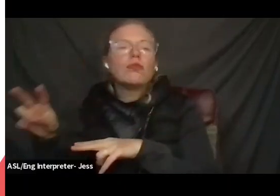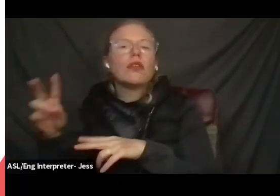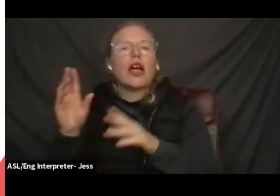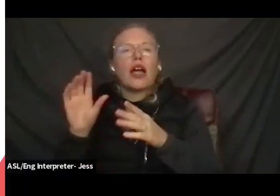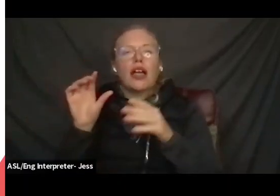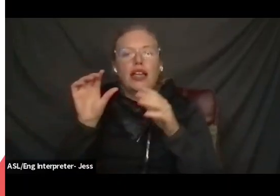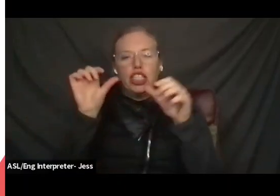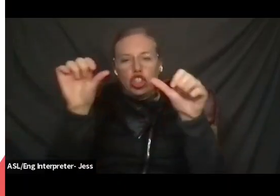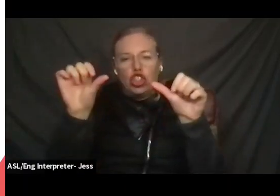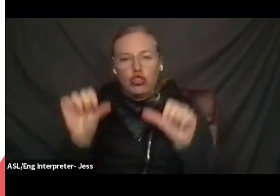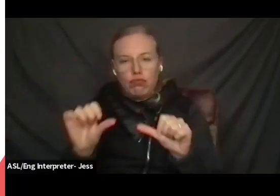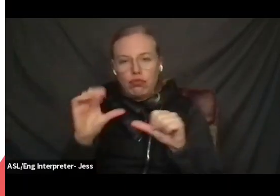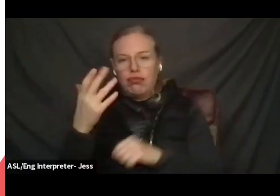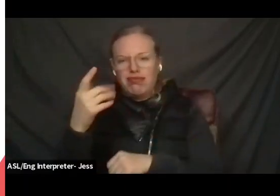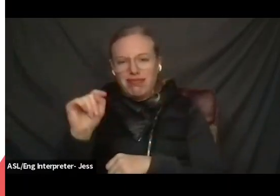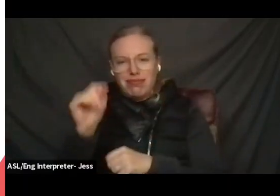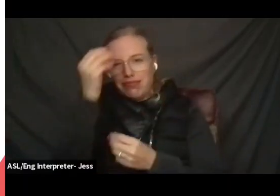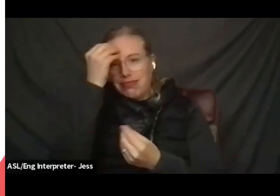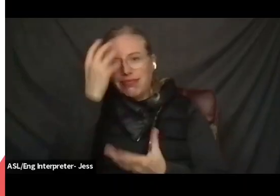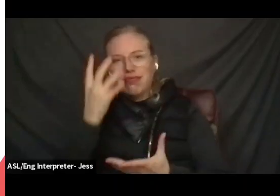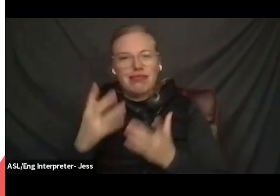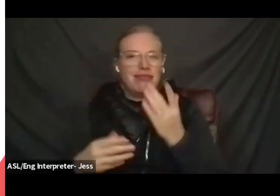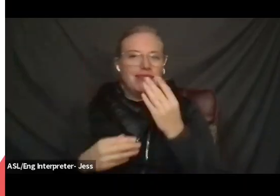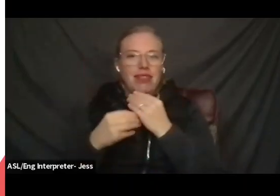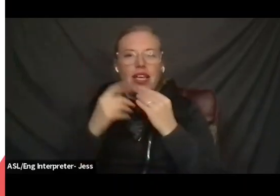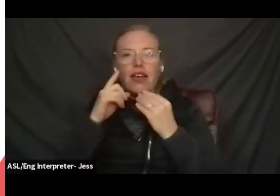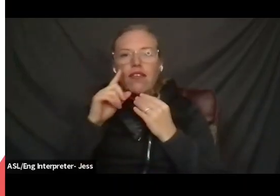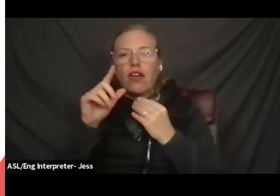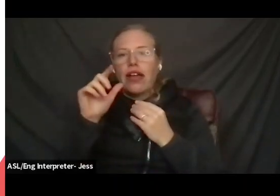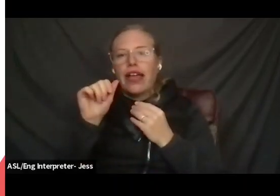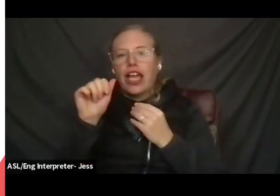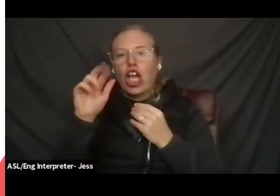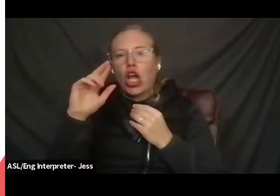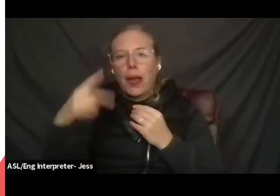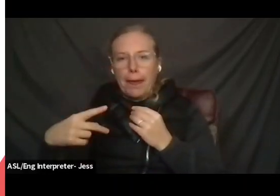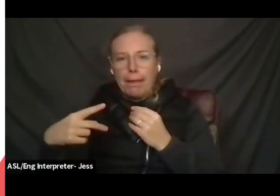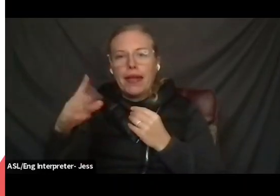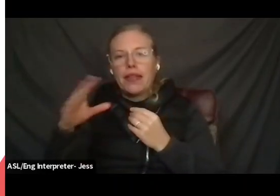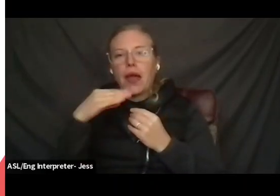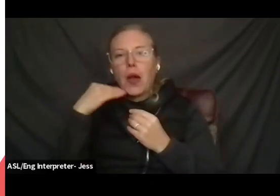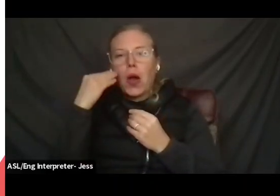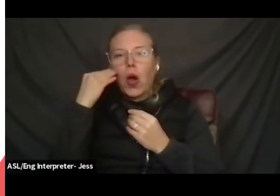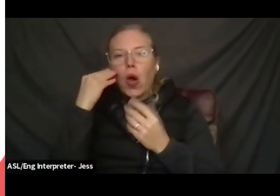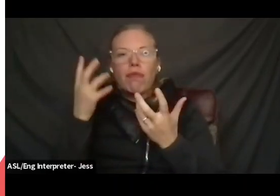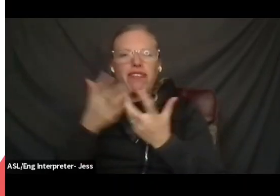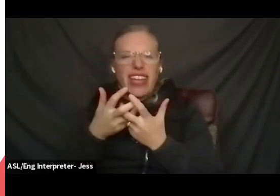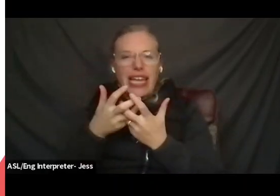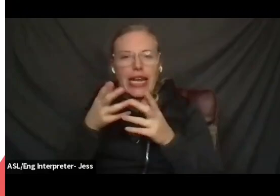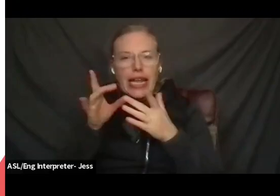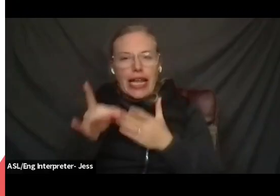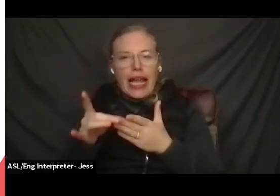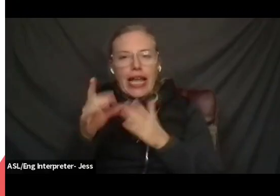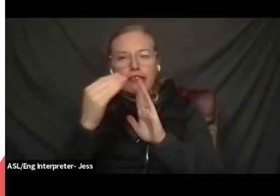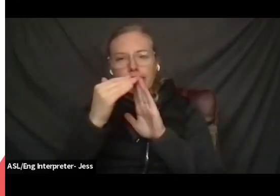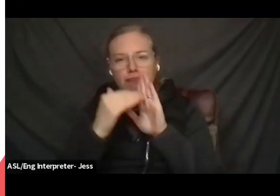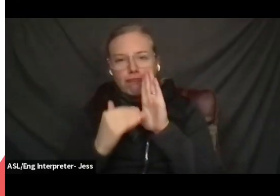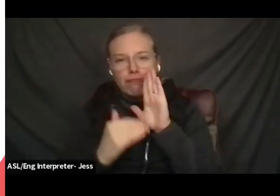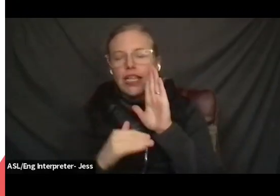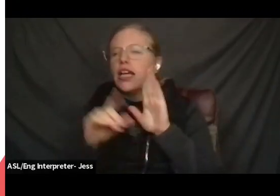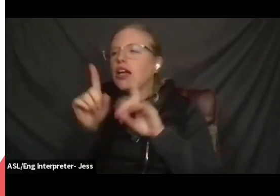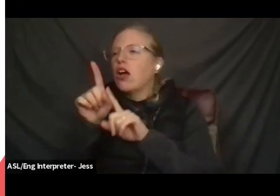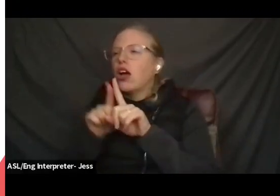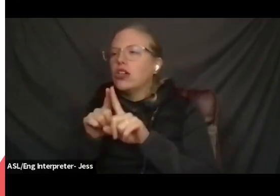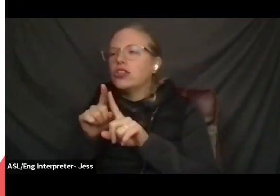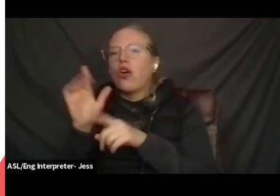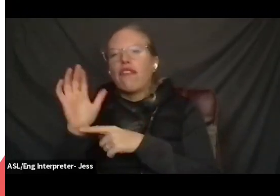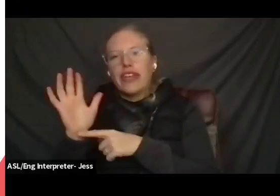the chat some information from AARP, their home fit guide, and there's also a full video tour that folks